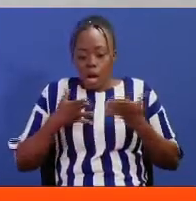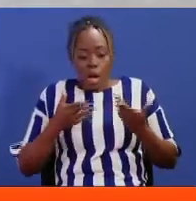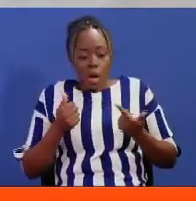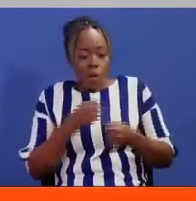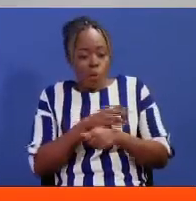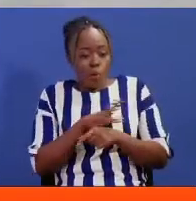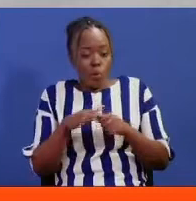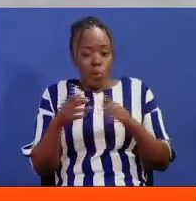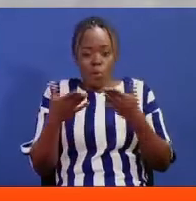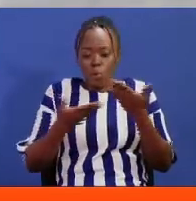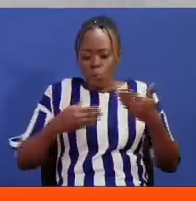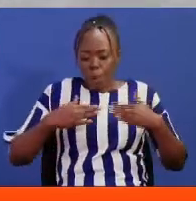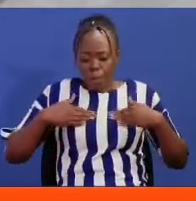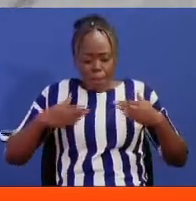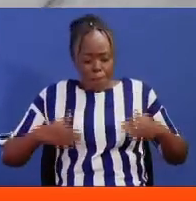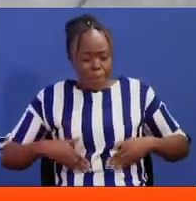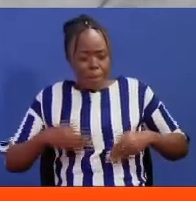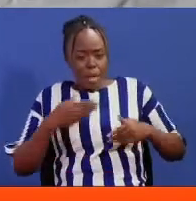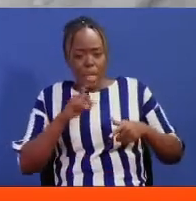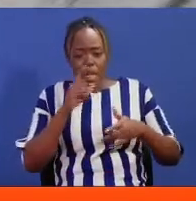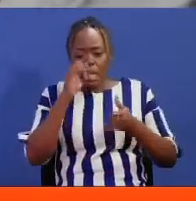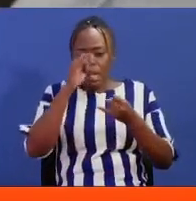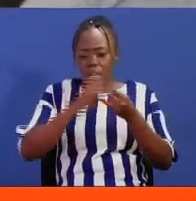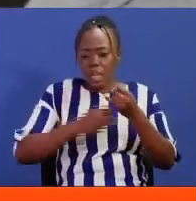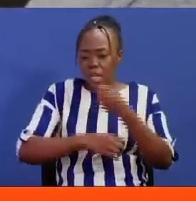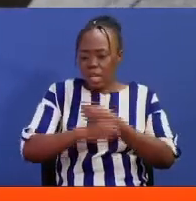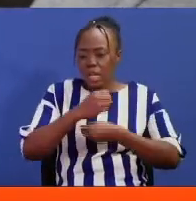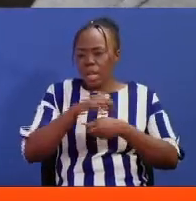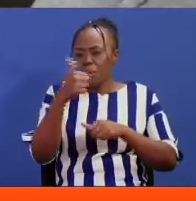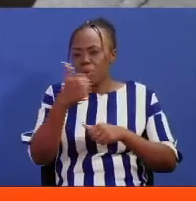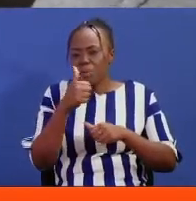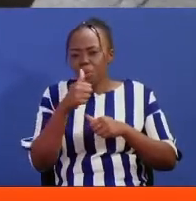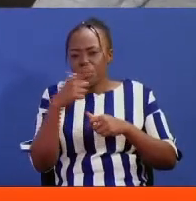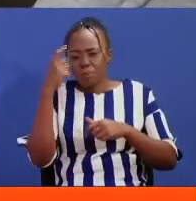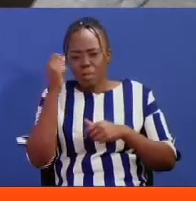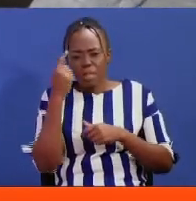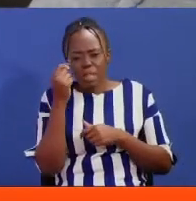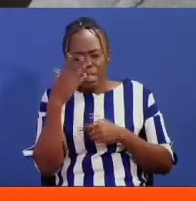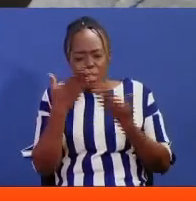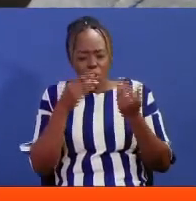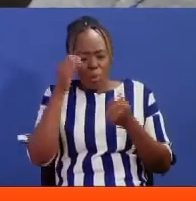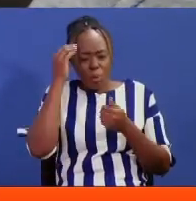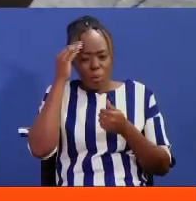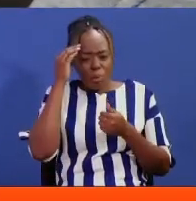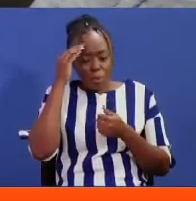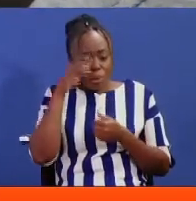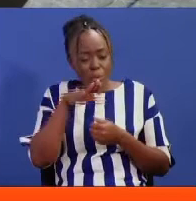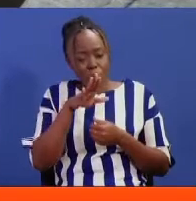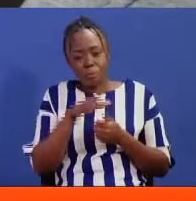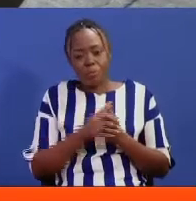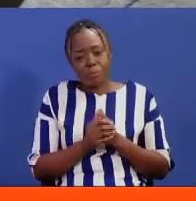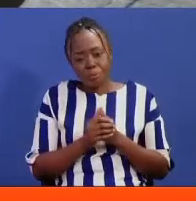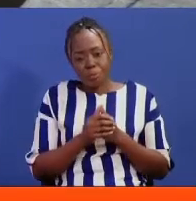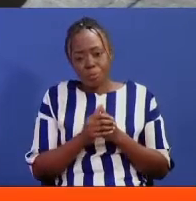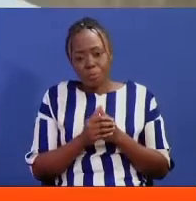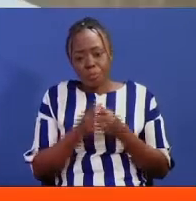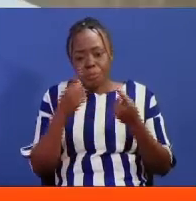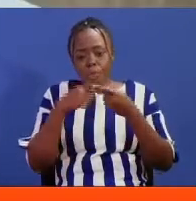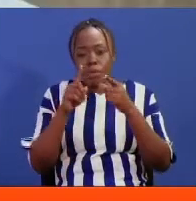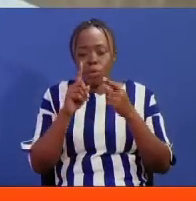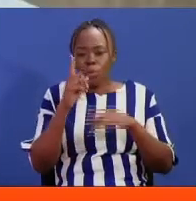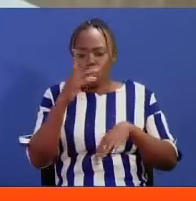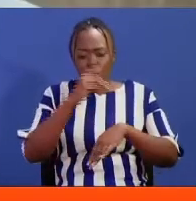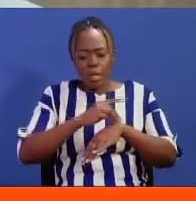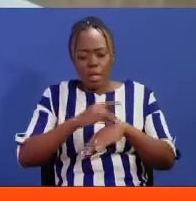coronavirus ravaged his body mid last year is still vivid in his mind. Yeah, but there was one particular day when now